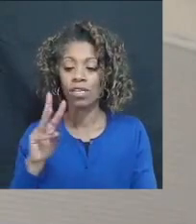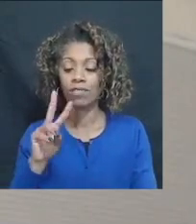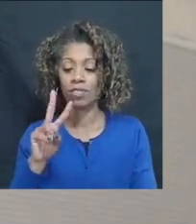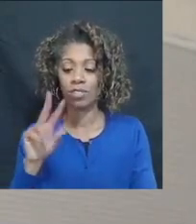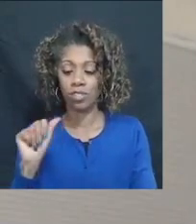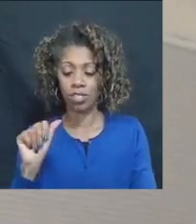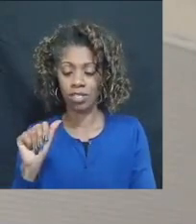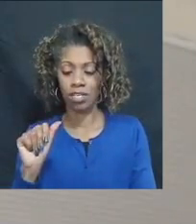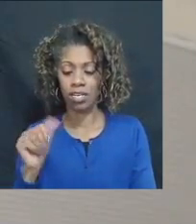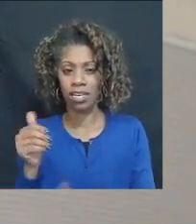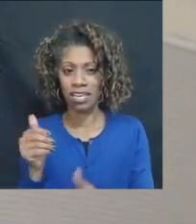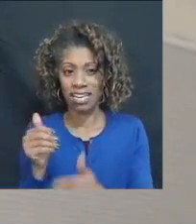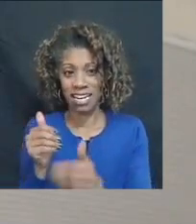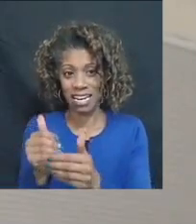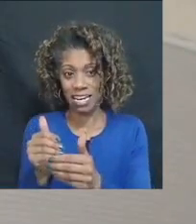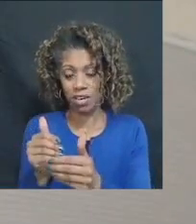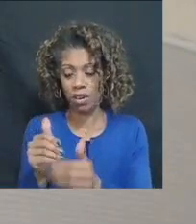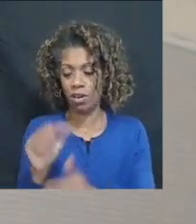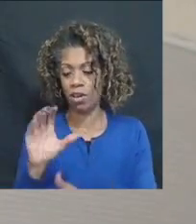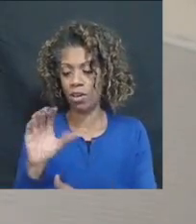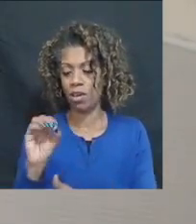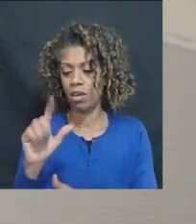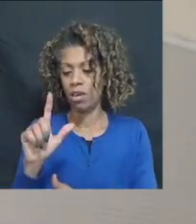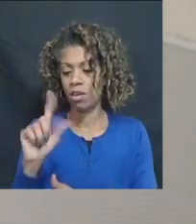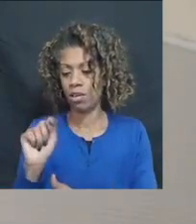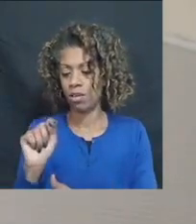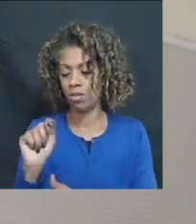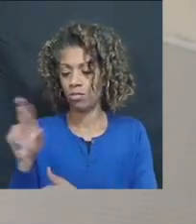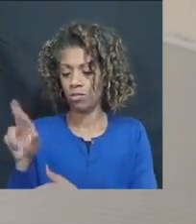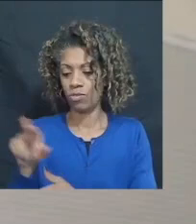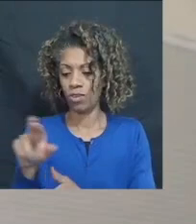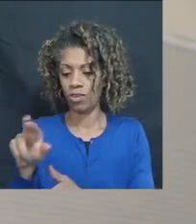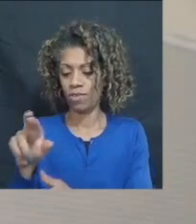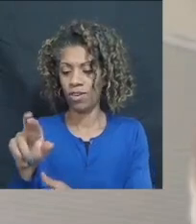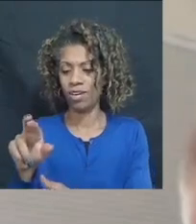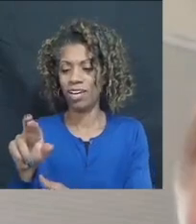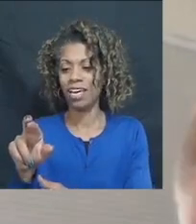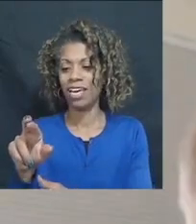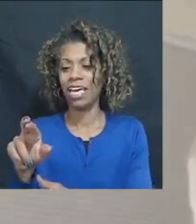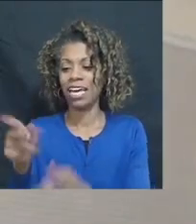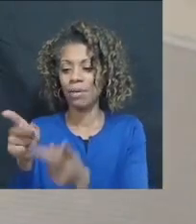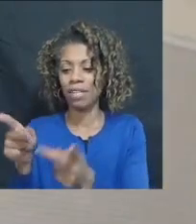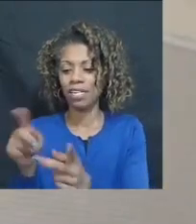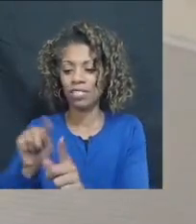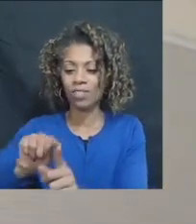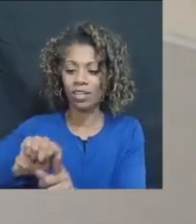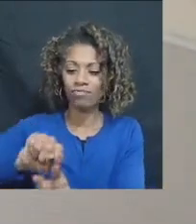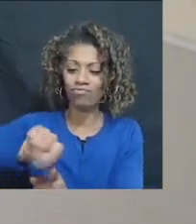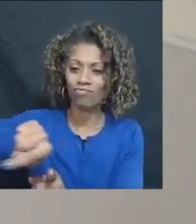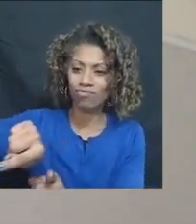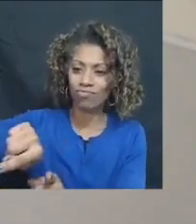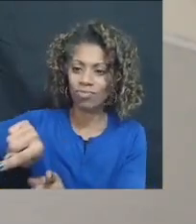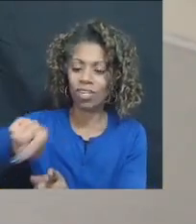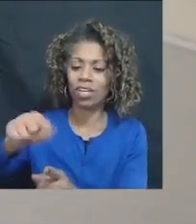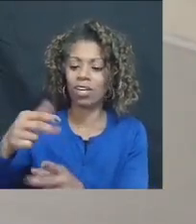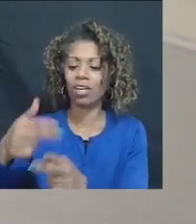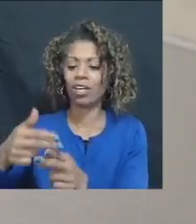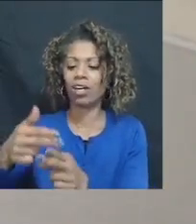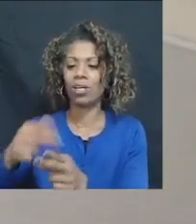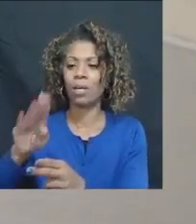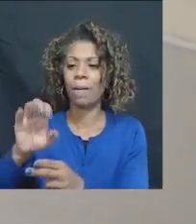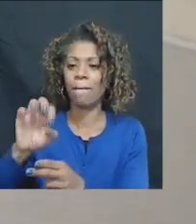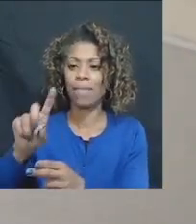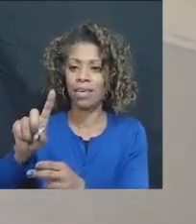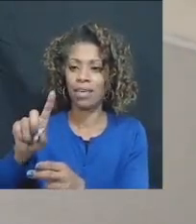the road called River Bend, because that's where the river bent. And when you went to school in Kentucky, you graduated from